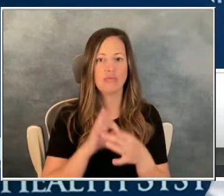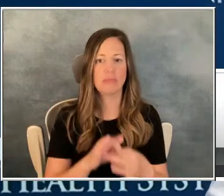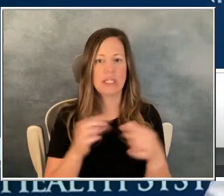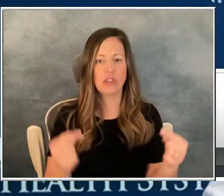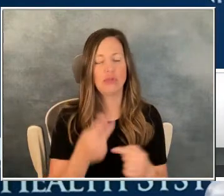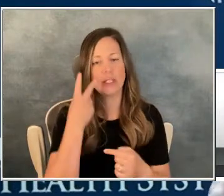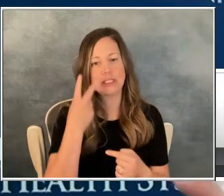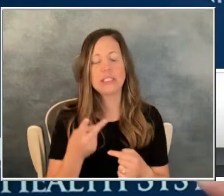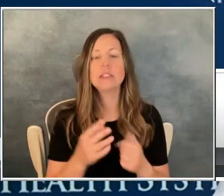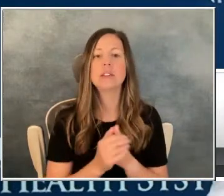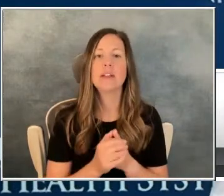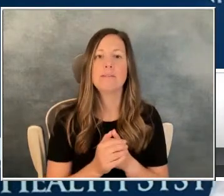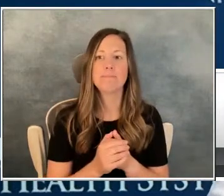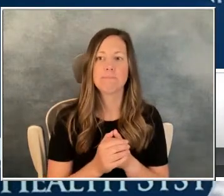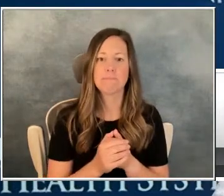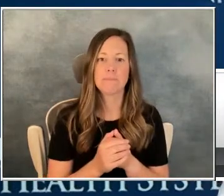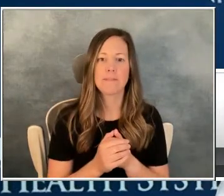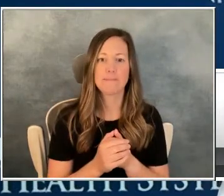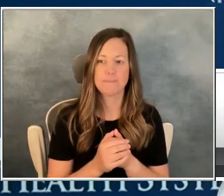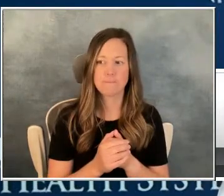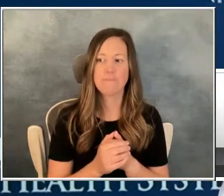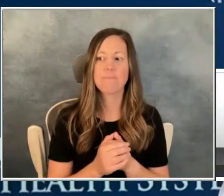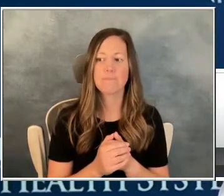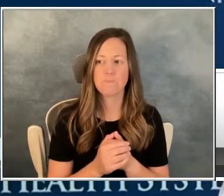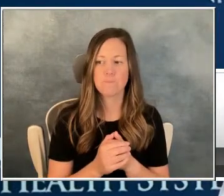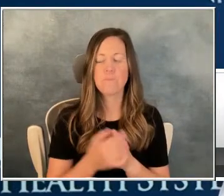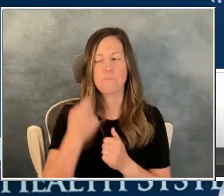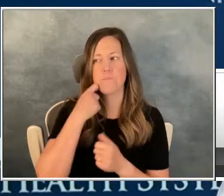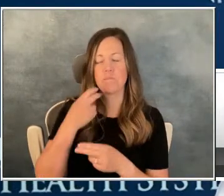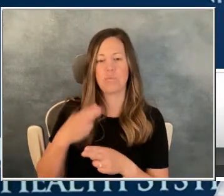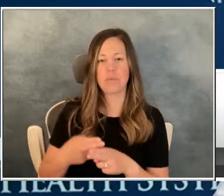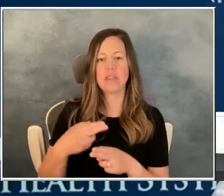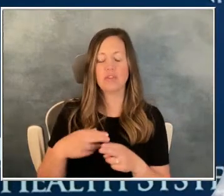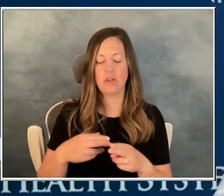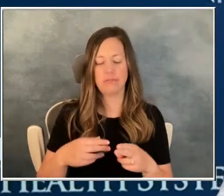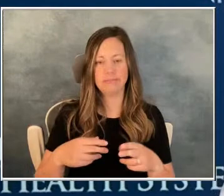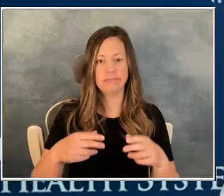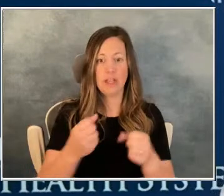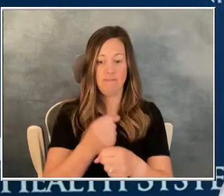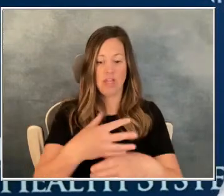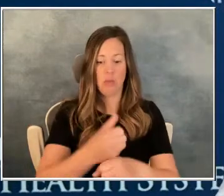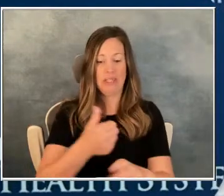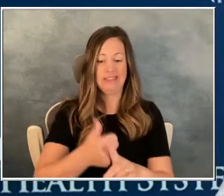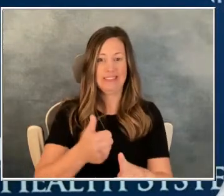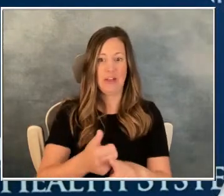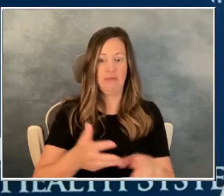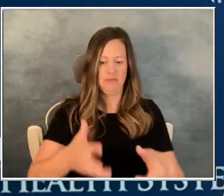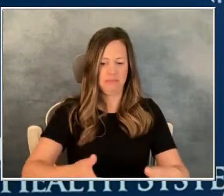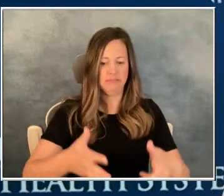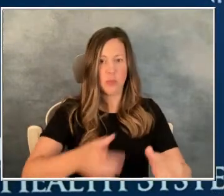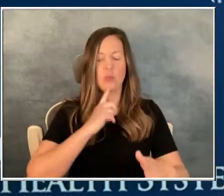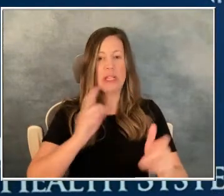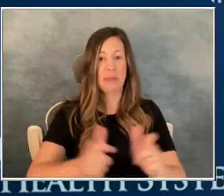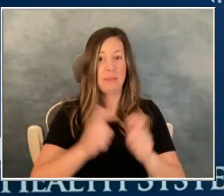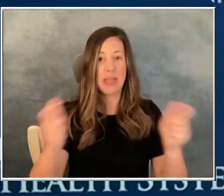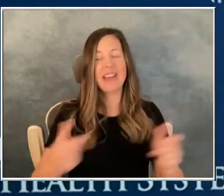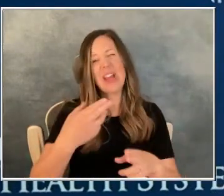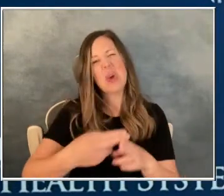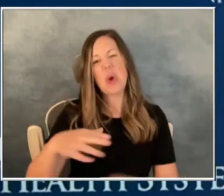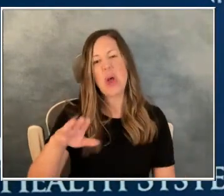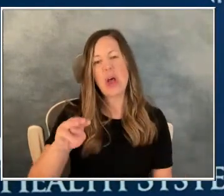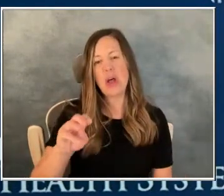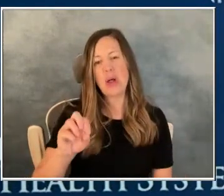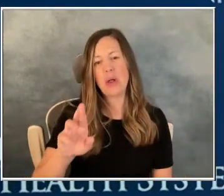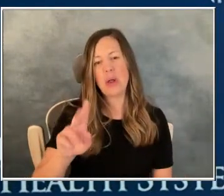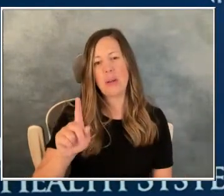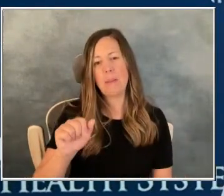been when, as Dr. Bhavsar mentioned, a mortar did not go off, and it was a very large mortar, and the patient walked